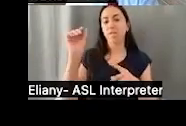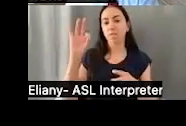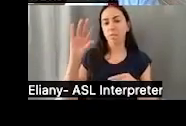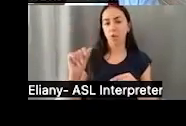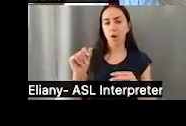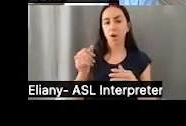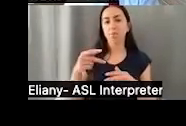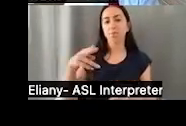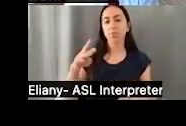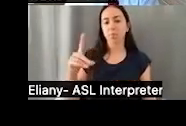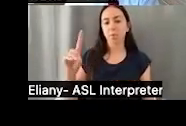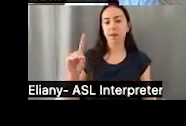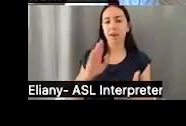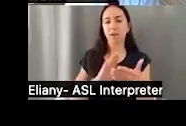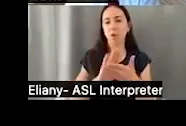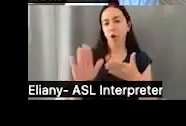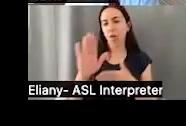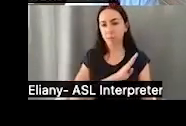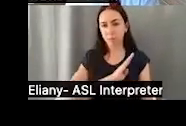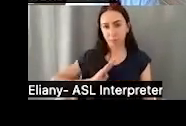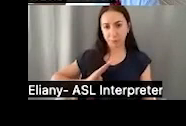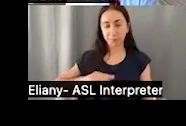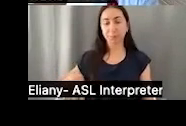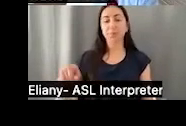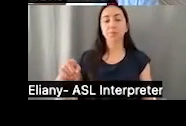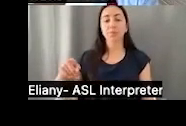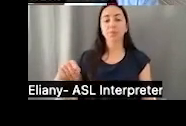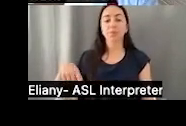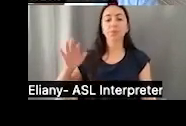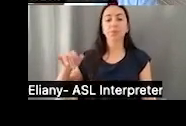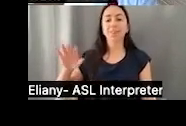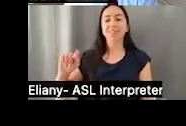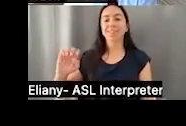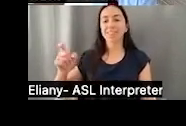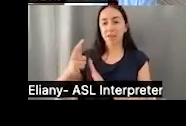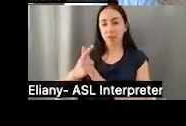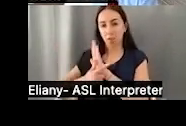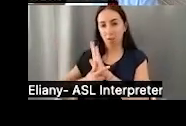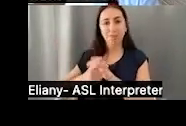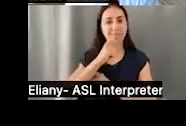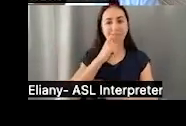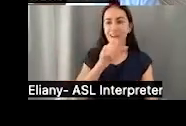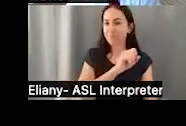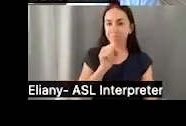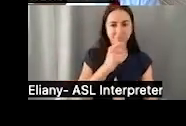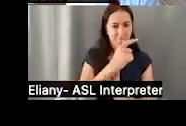Board. So the ABLE account is actually a tax law and not a Social Security law. So it's found